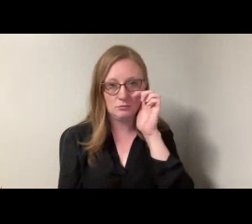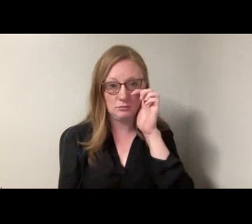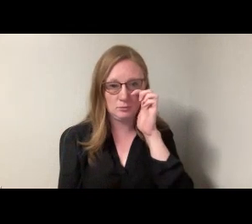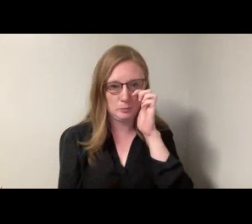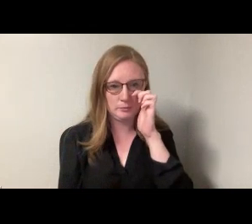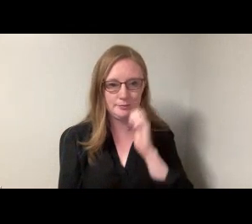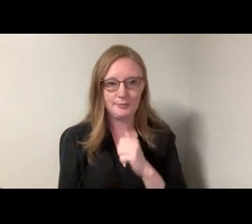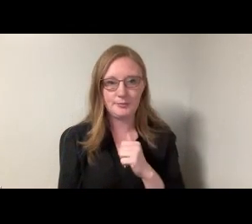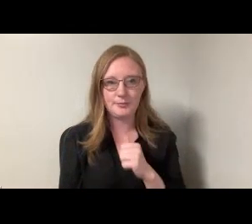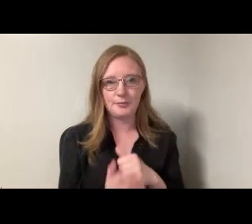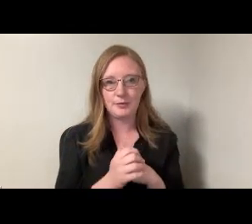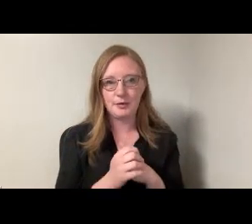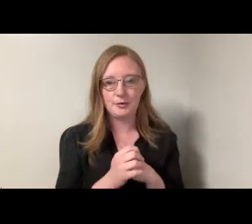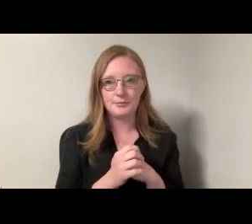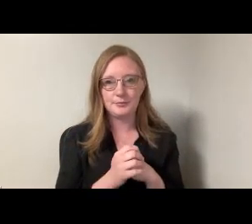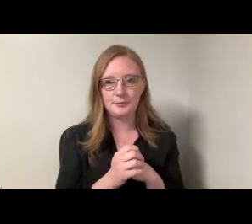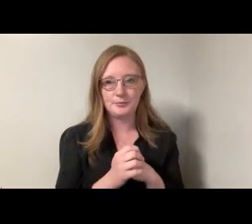then